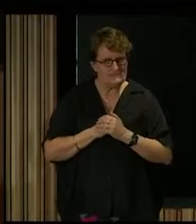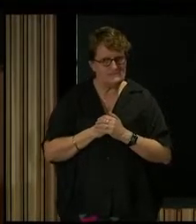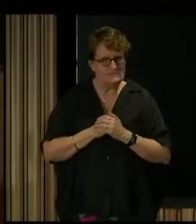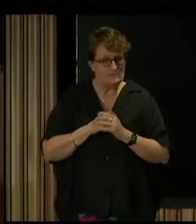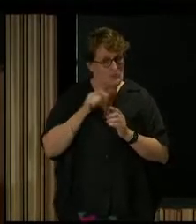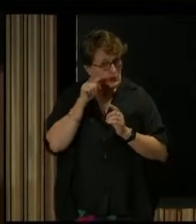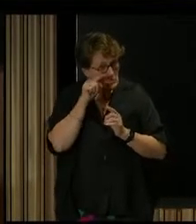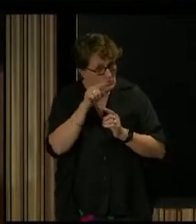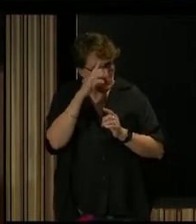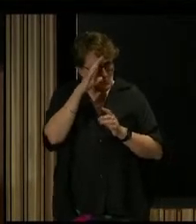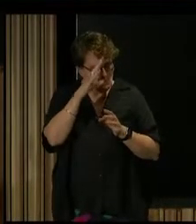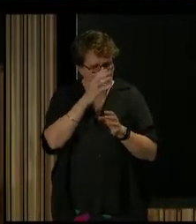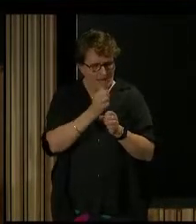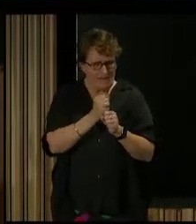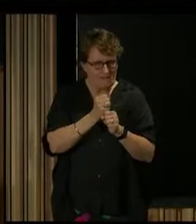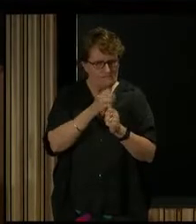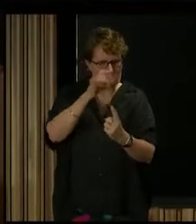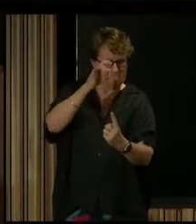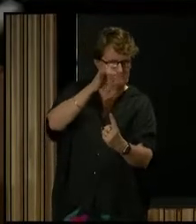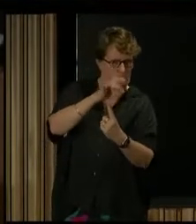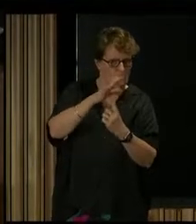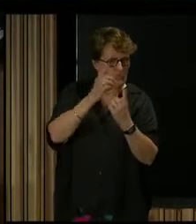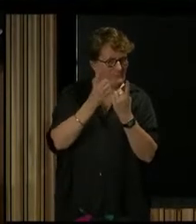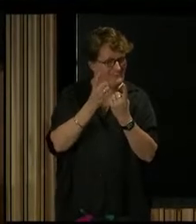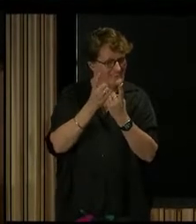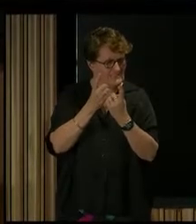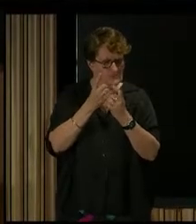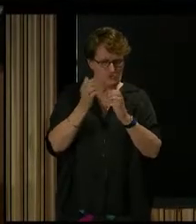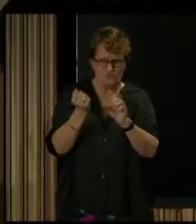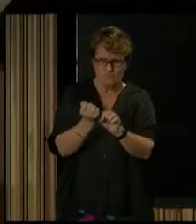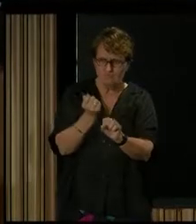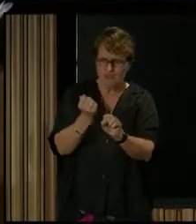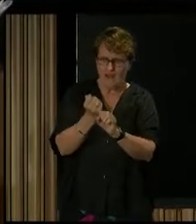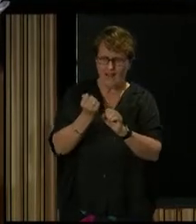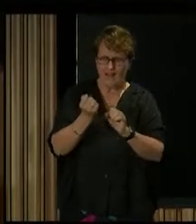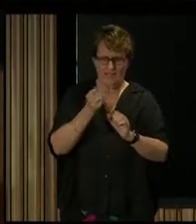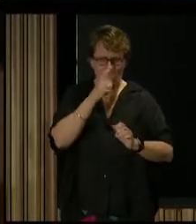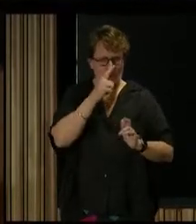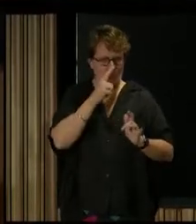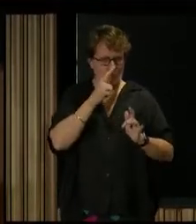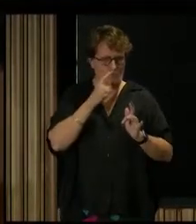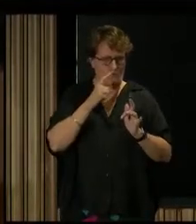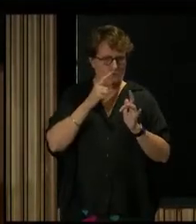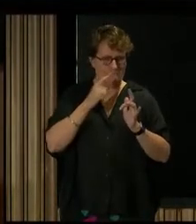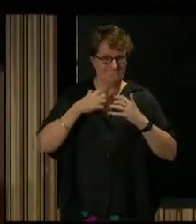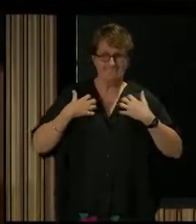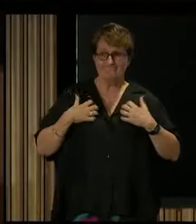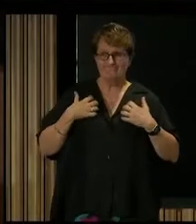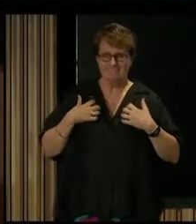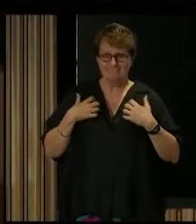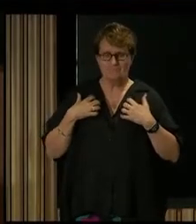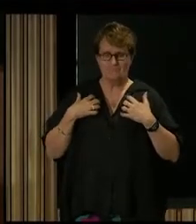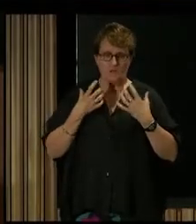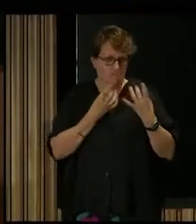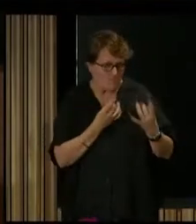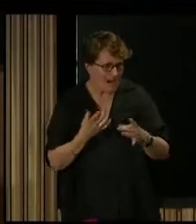What do you believe are those key ingredients to create an environment where people like thrive and are prepared to work together